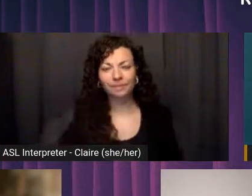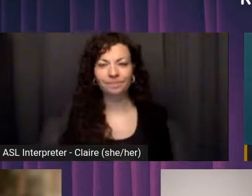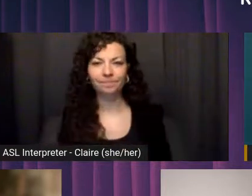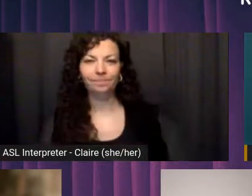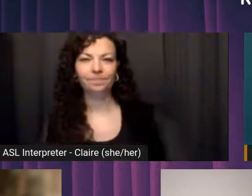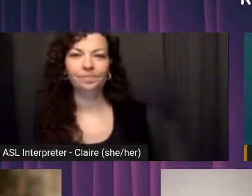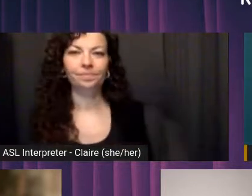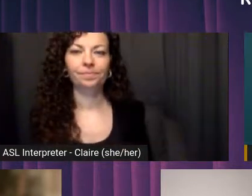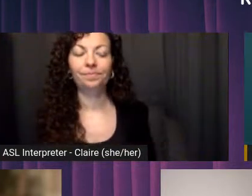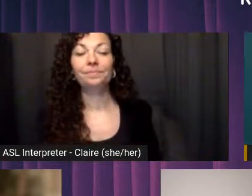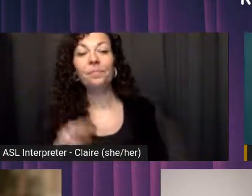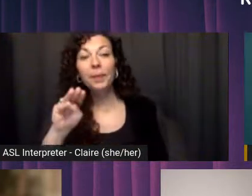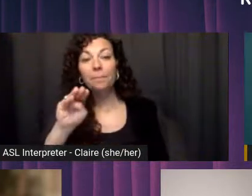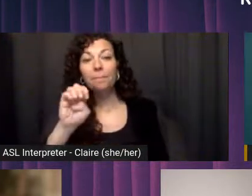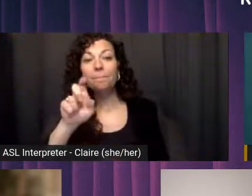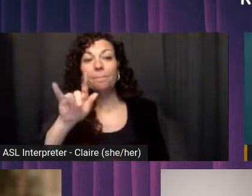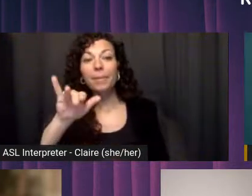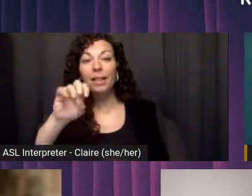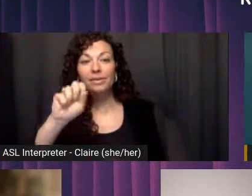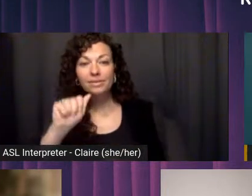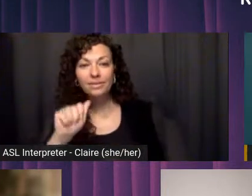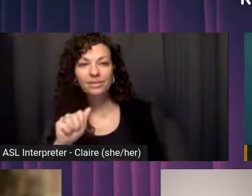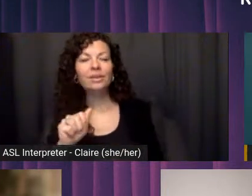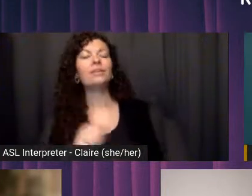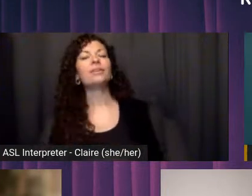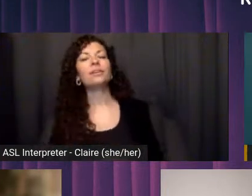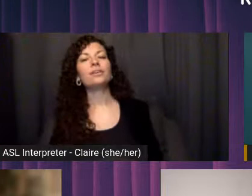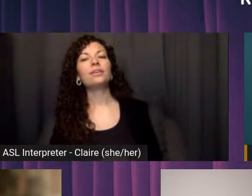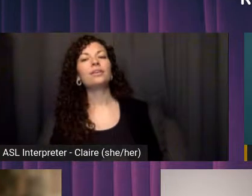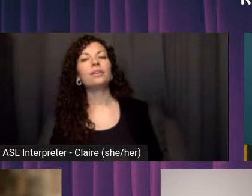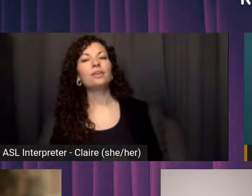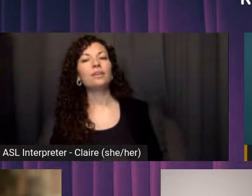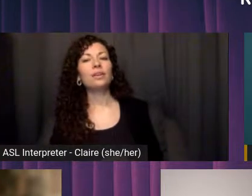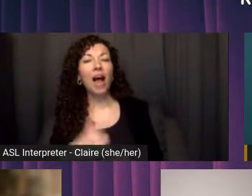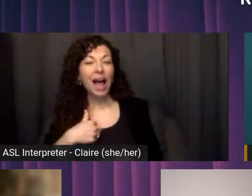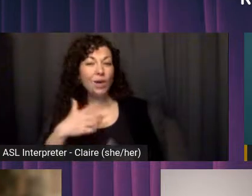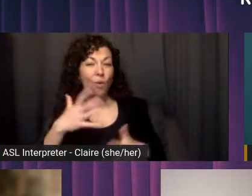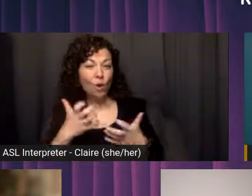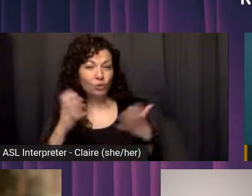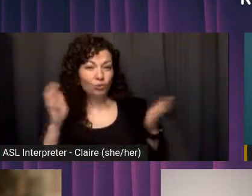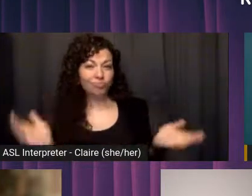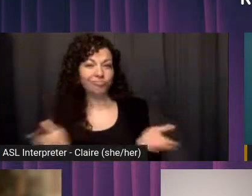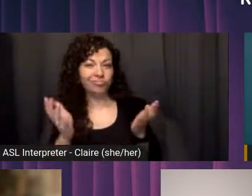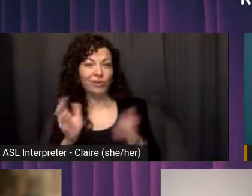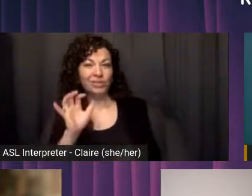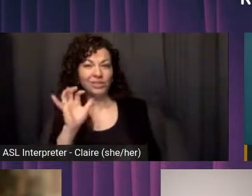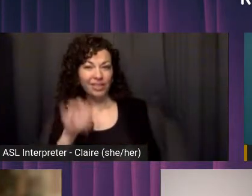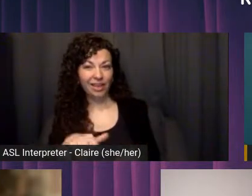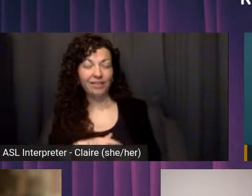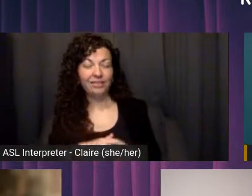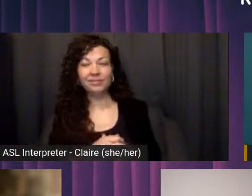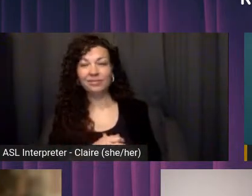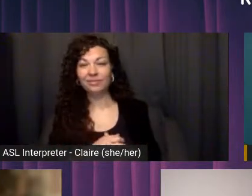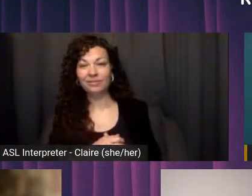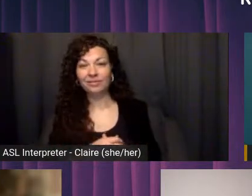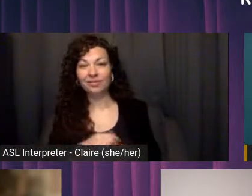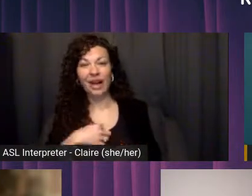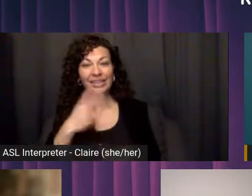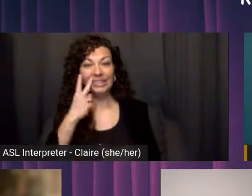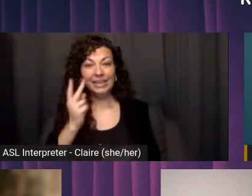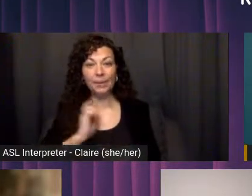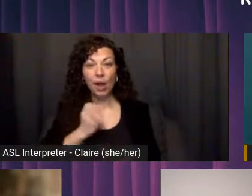I affirm that so deeply, and there's part of me that wants to be so encouraging as I see, like, my own children and